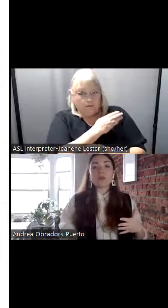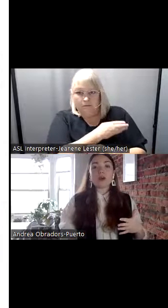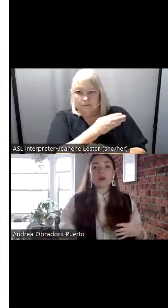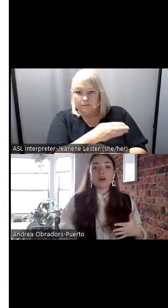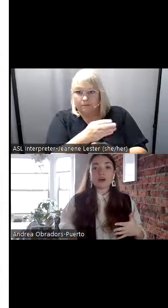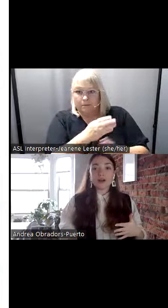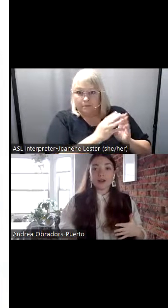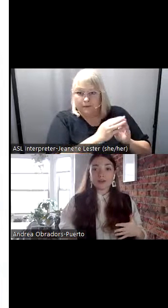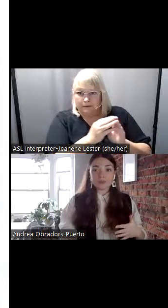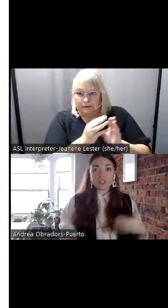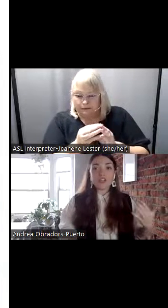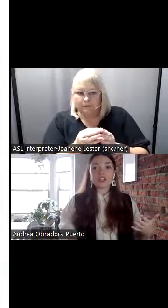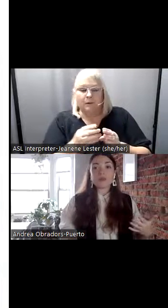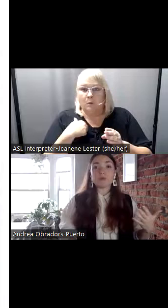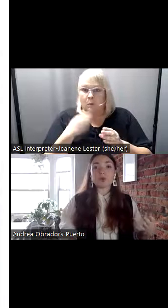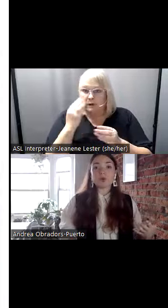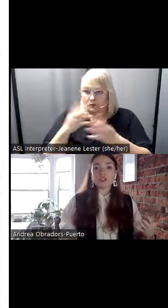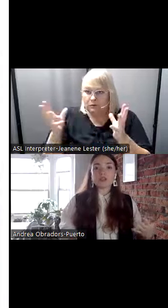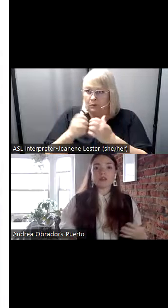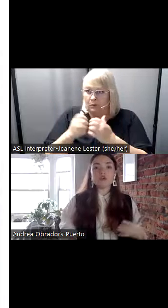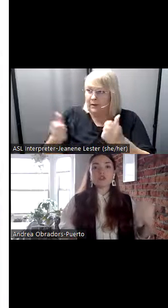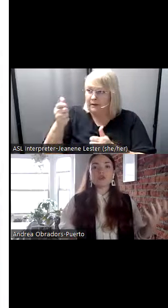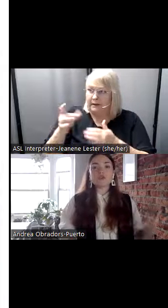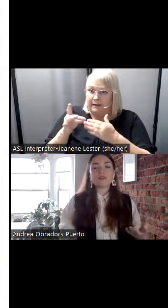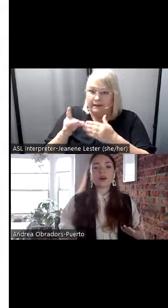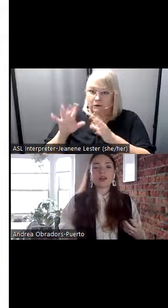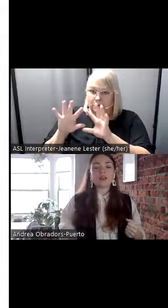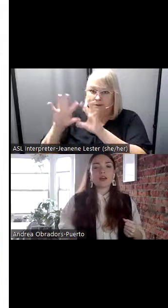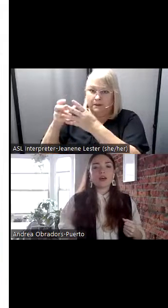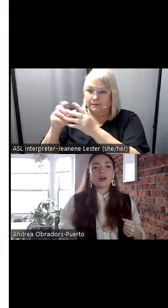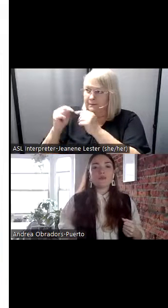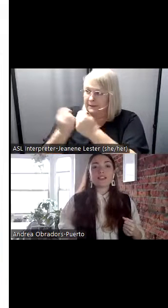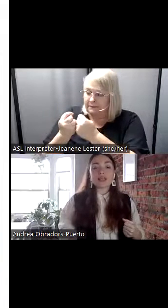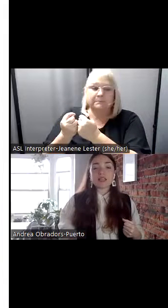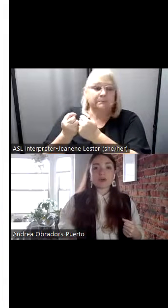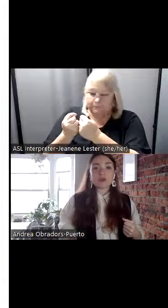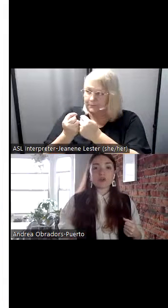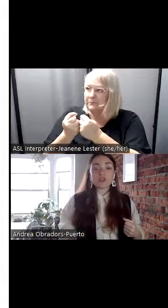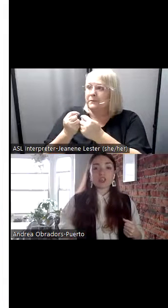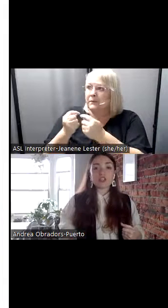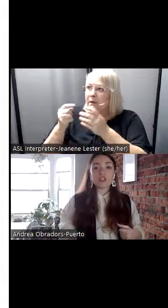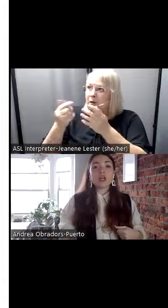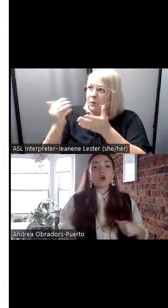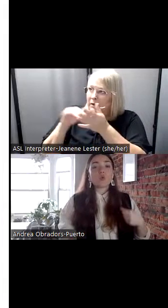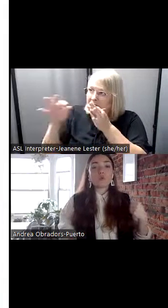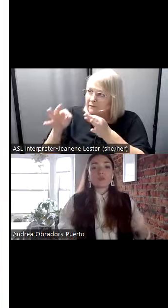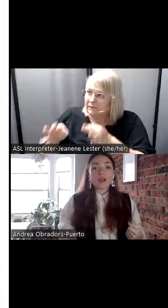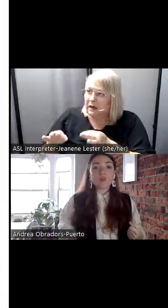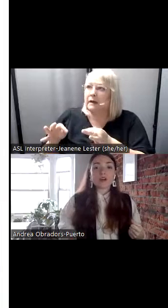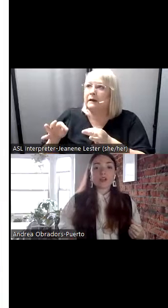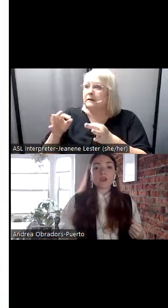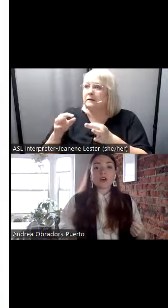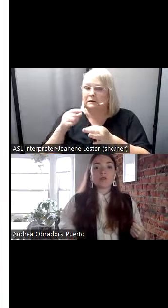them with our leadership and core team to refine these ideas from co-creation. We